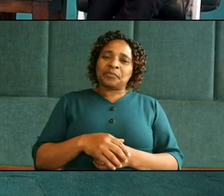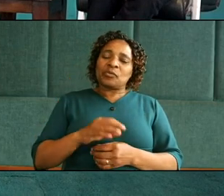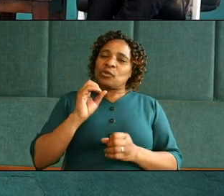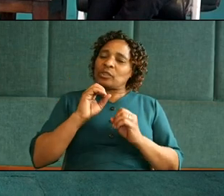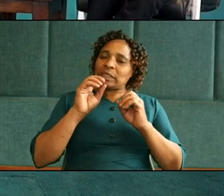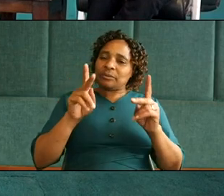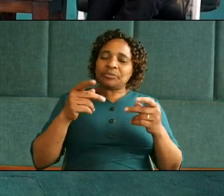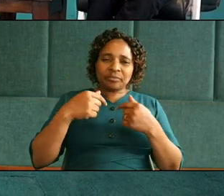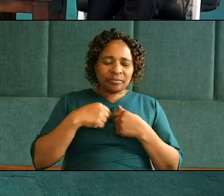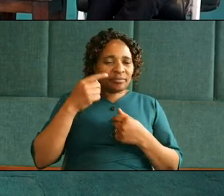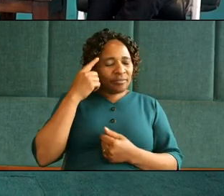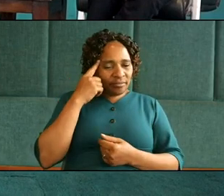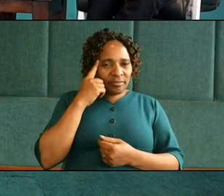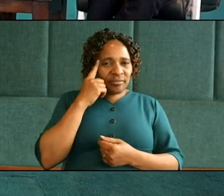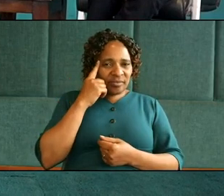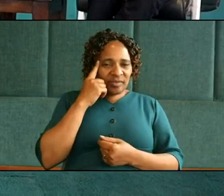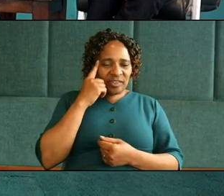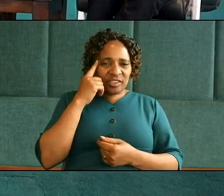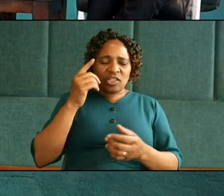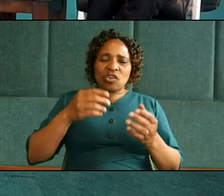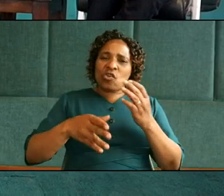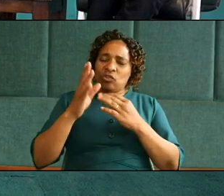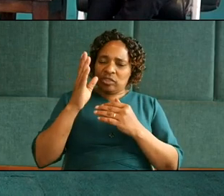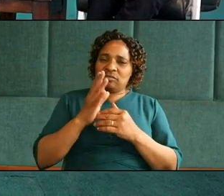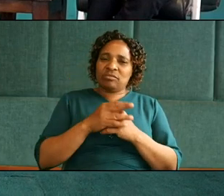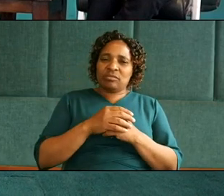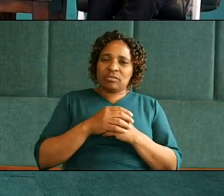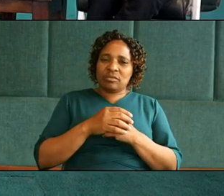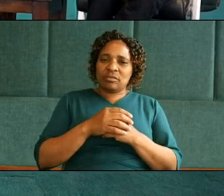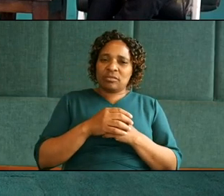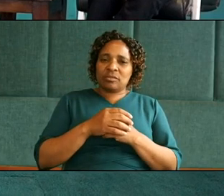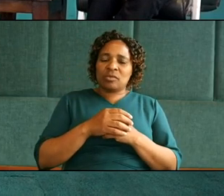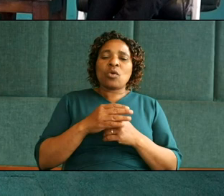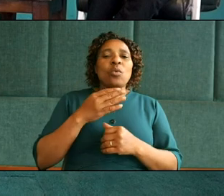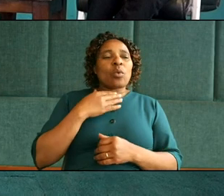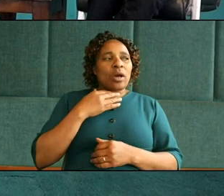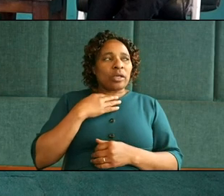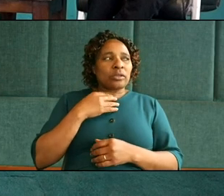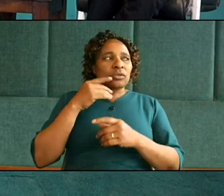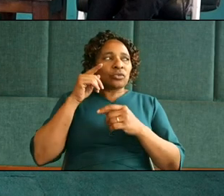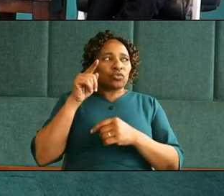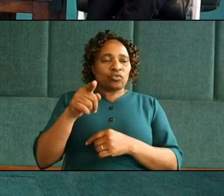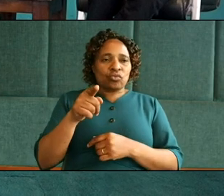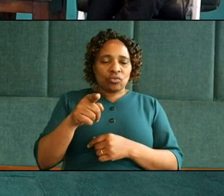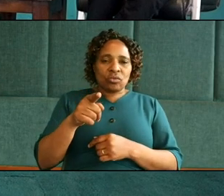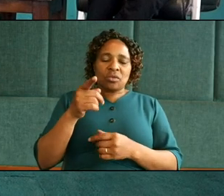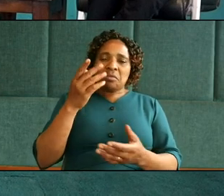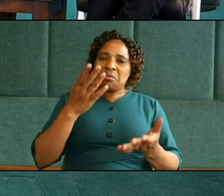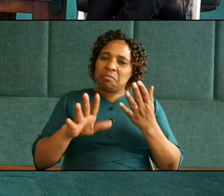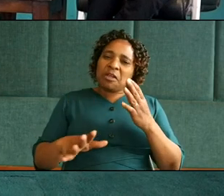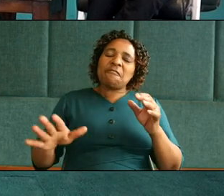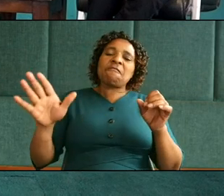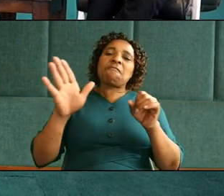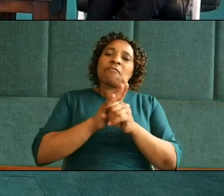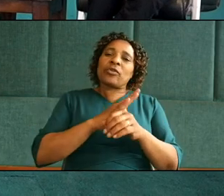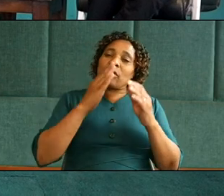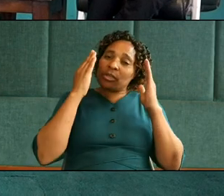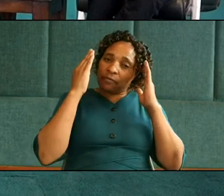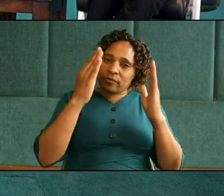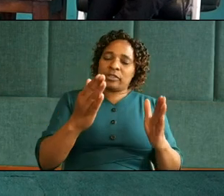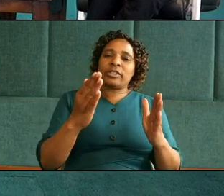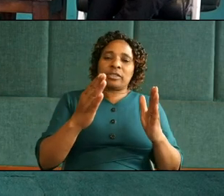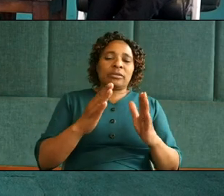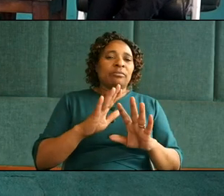I think that God would want you to either be fully devoted to